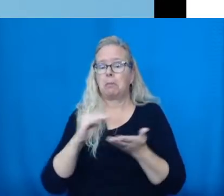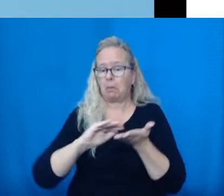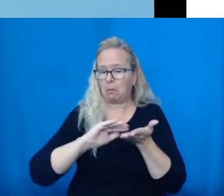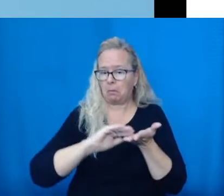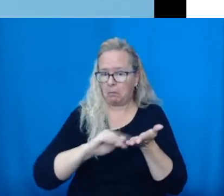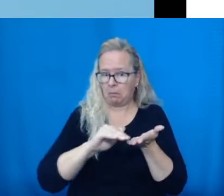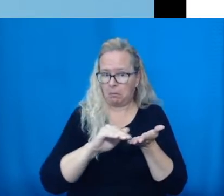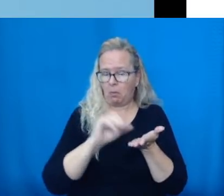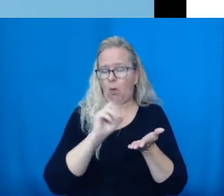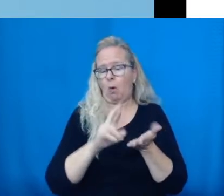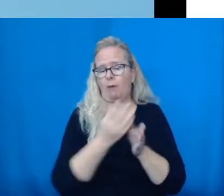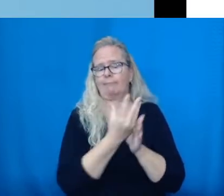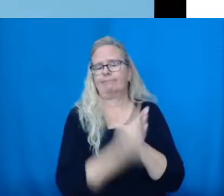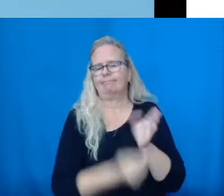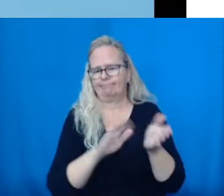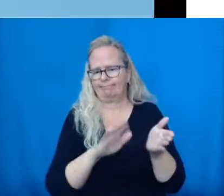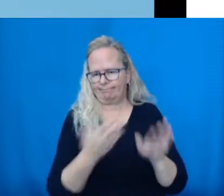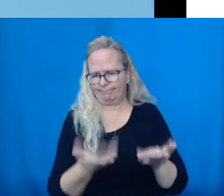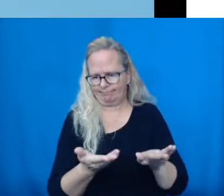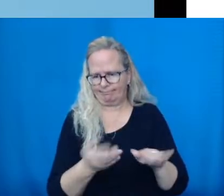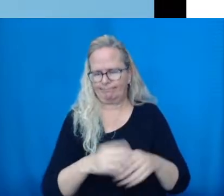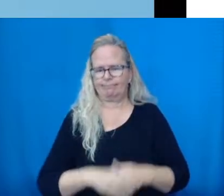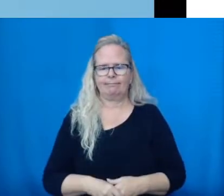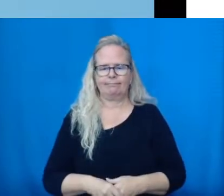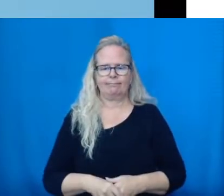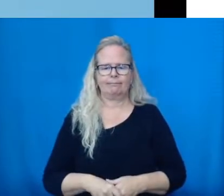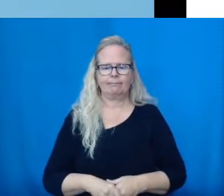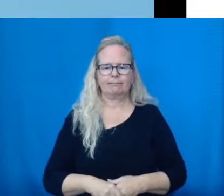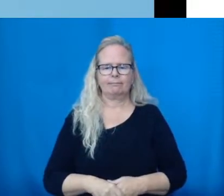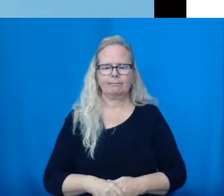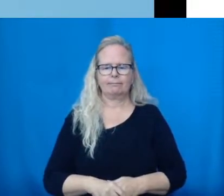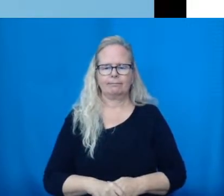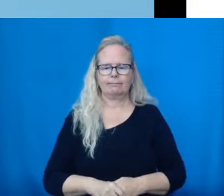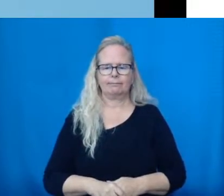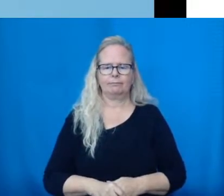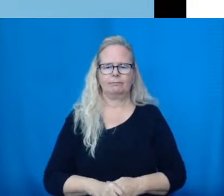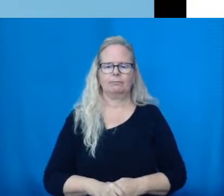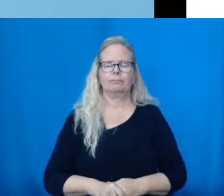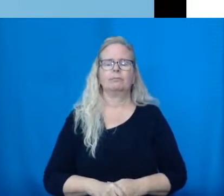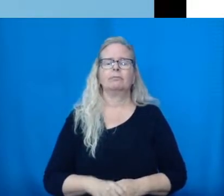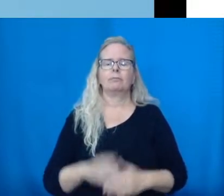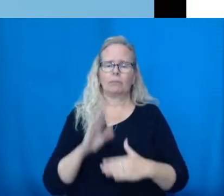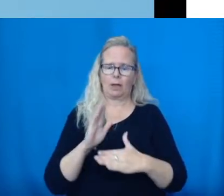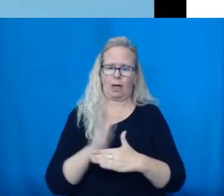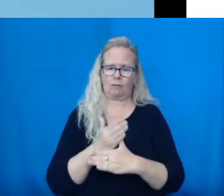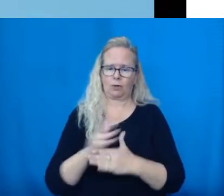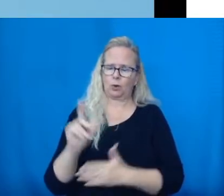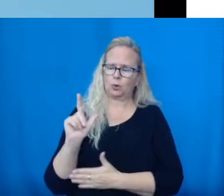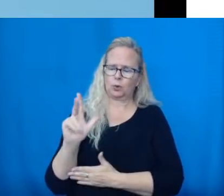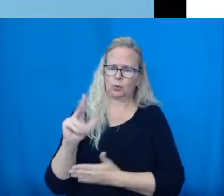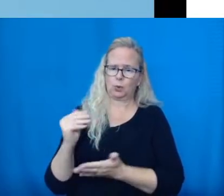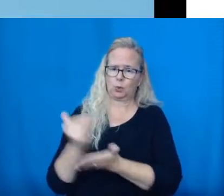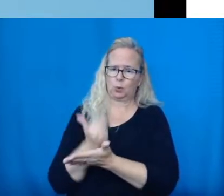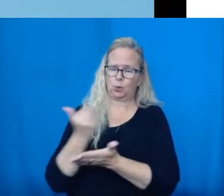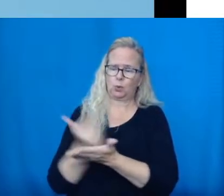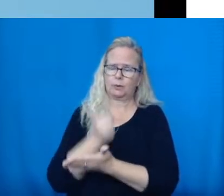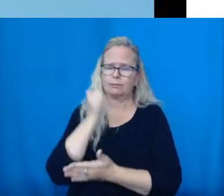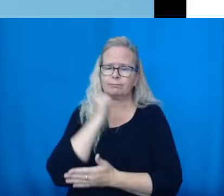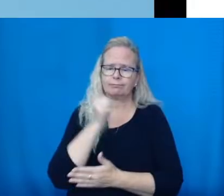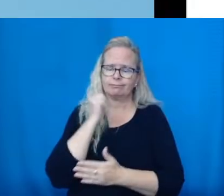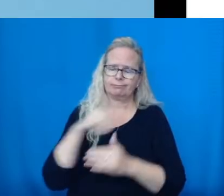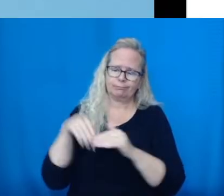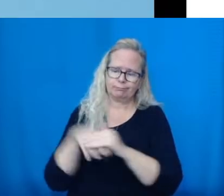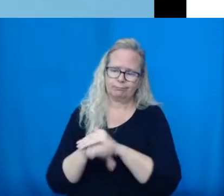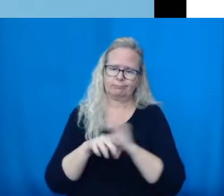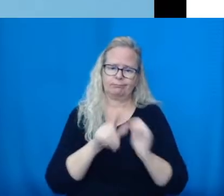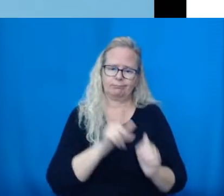new admissions to the hospital. So even though the line looks pretty flat over the last week and a bit, that's only because of the number of people that are